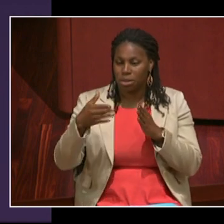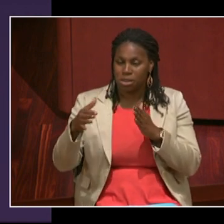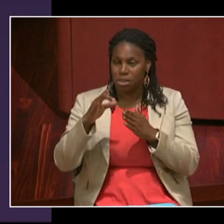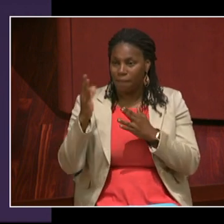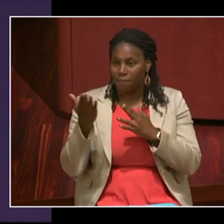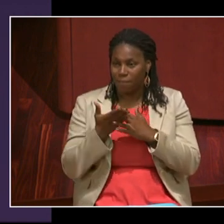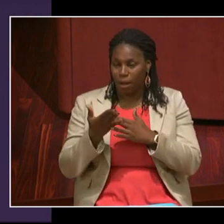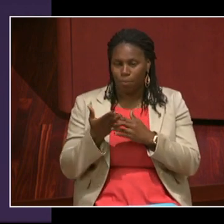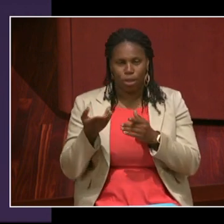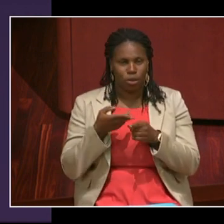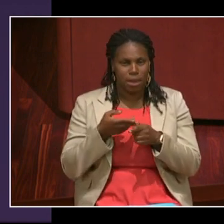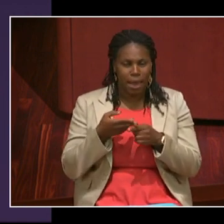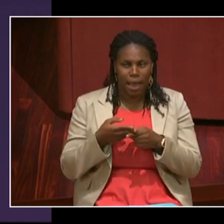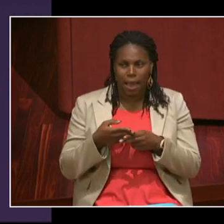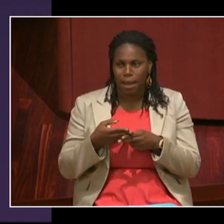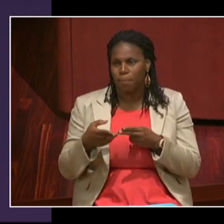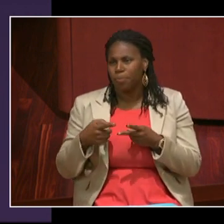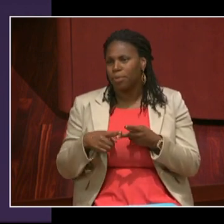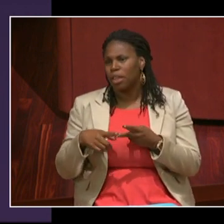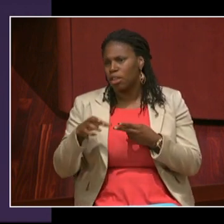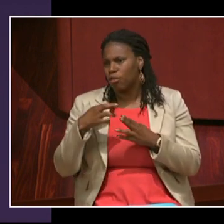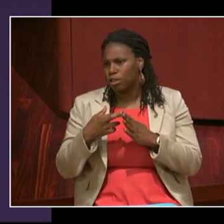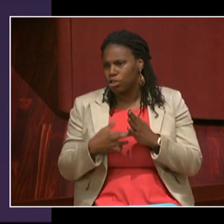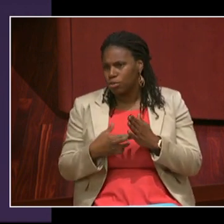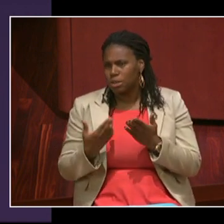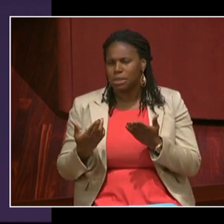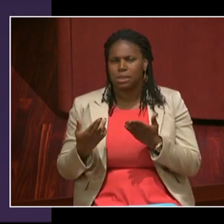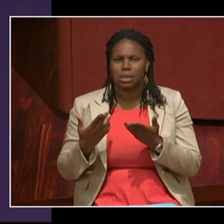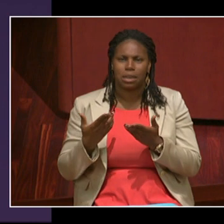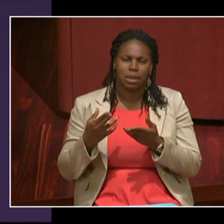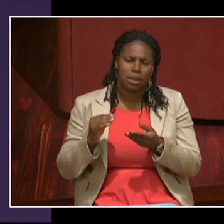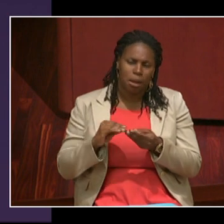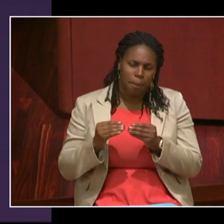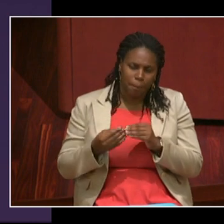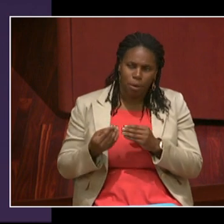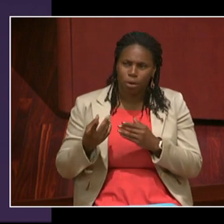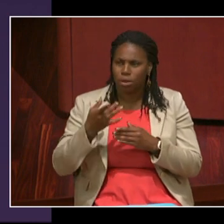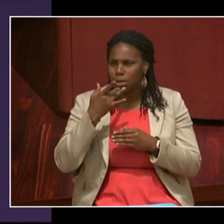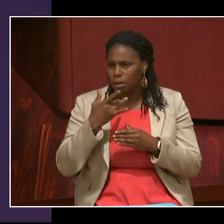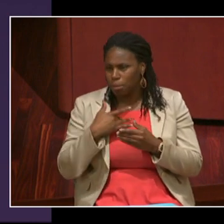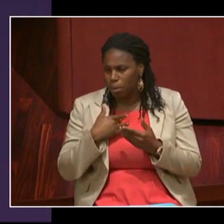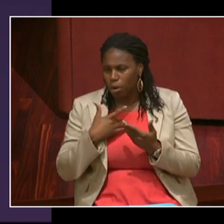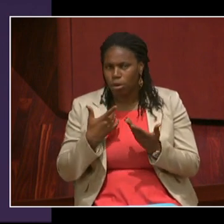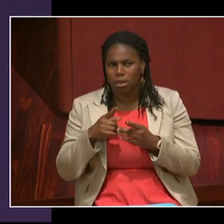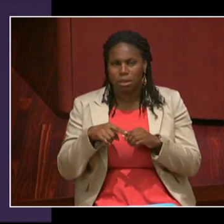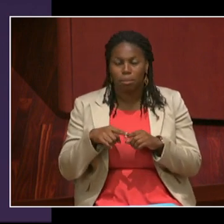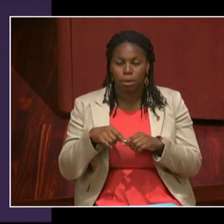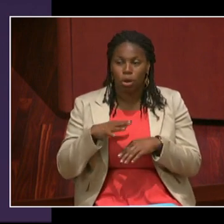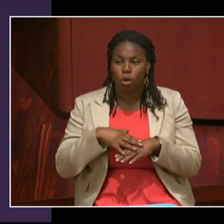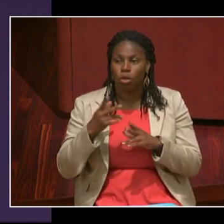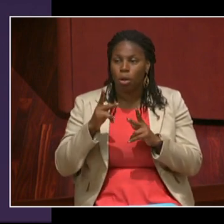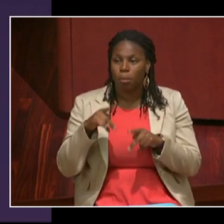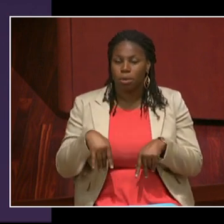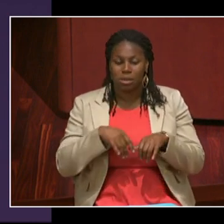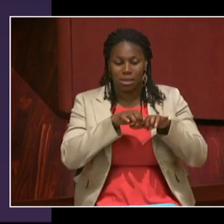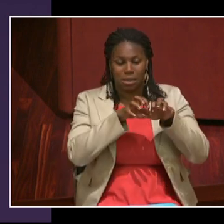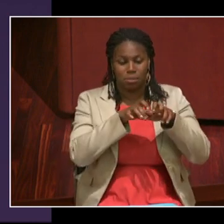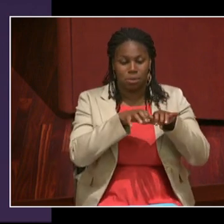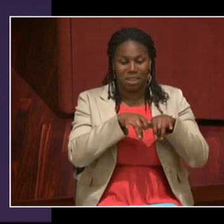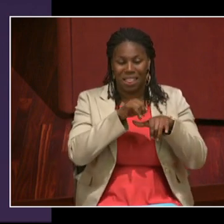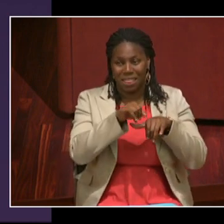included the person's name, their alien registration number, date of birth, and then depending on the person who was doing data entry that particular